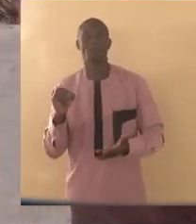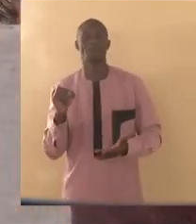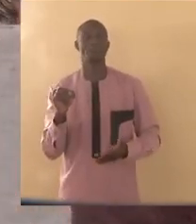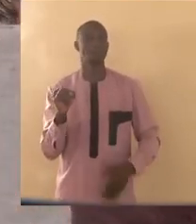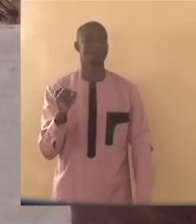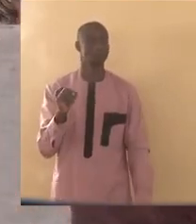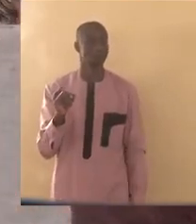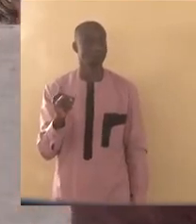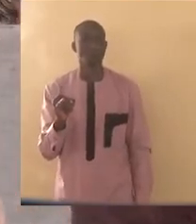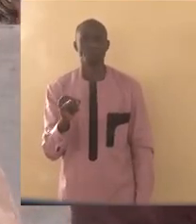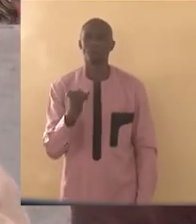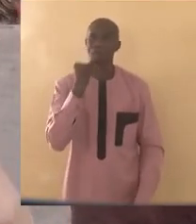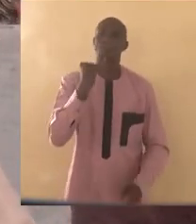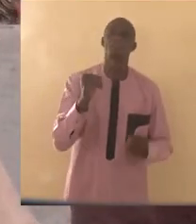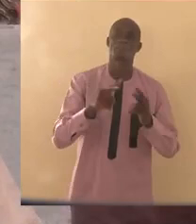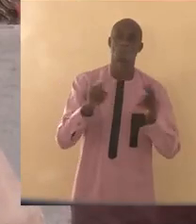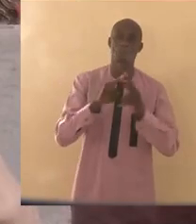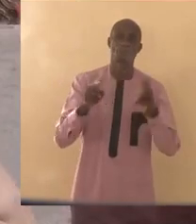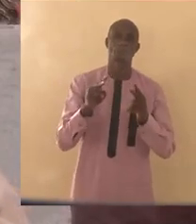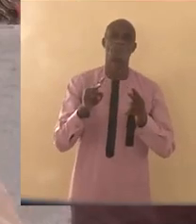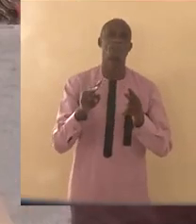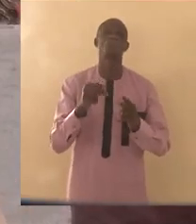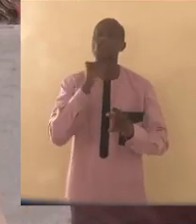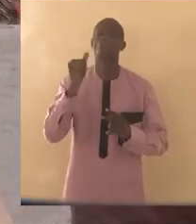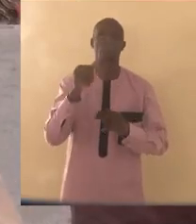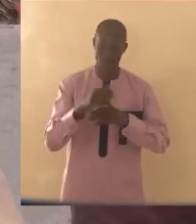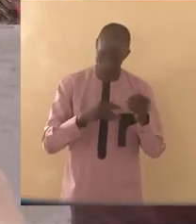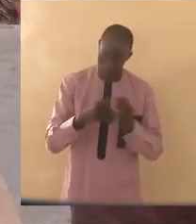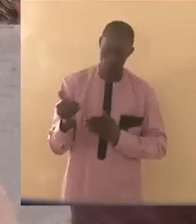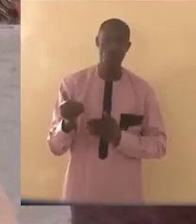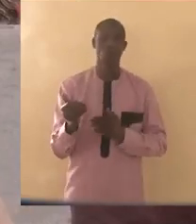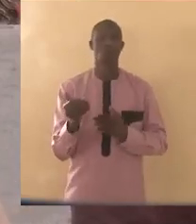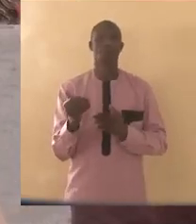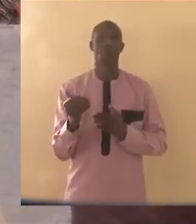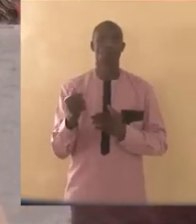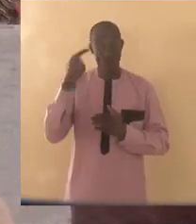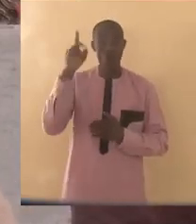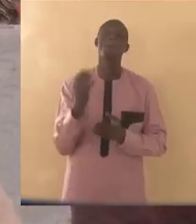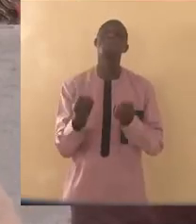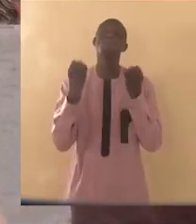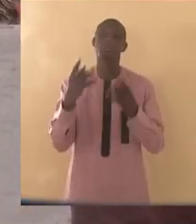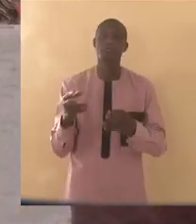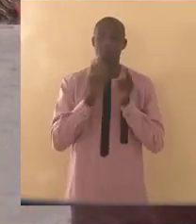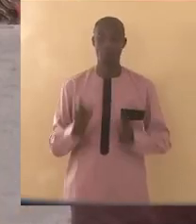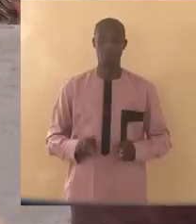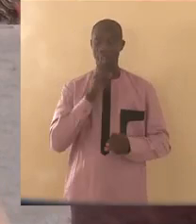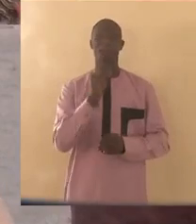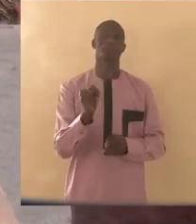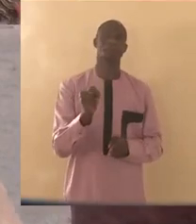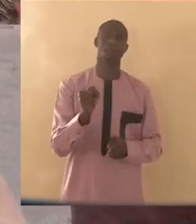waiting is a very uncomfortable thing. Waiting is very uncomfortable for many human